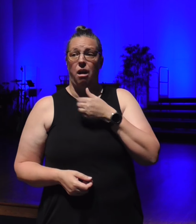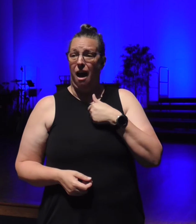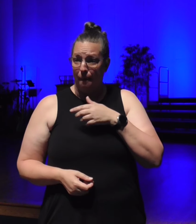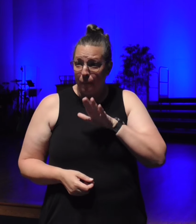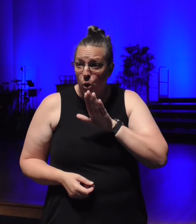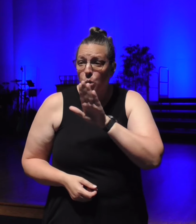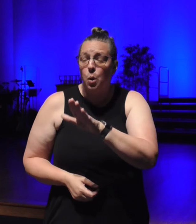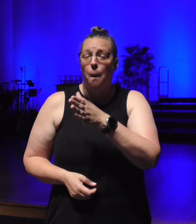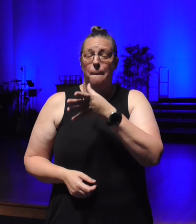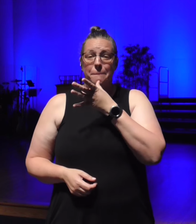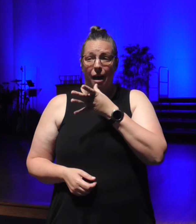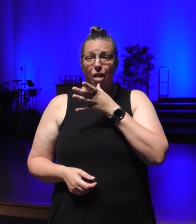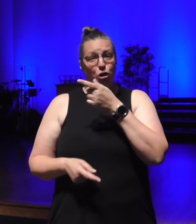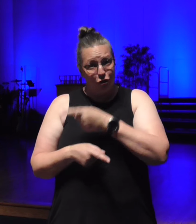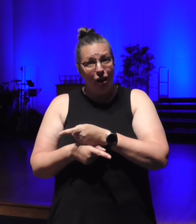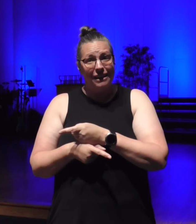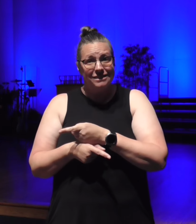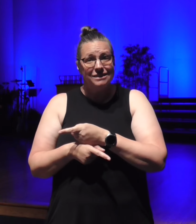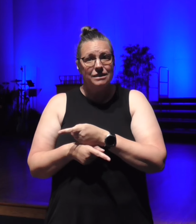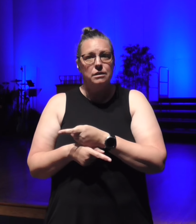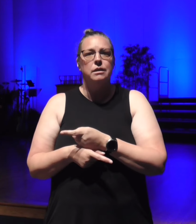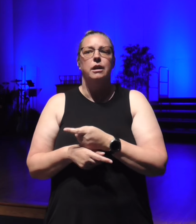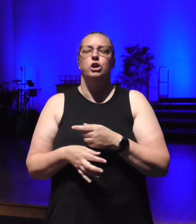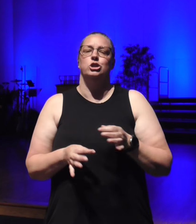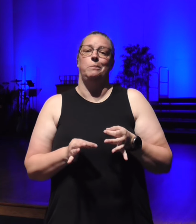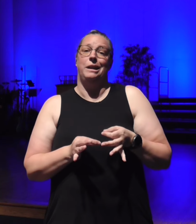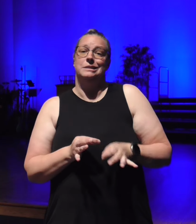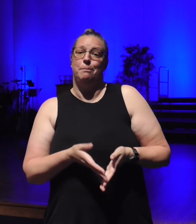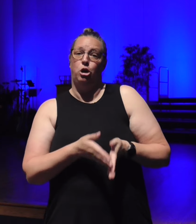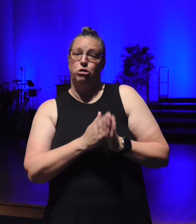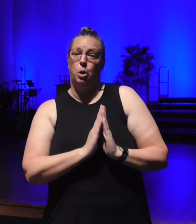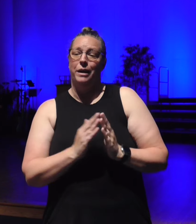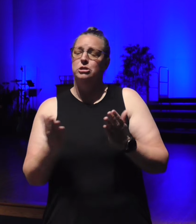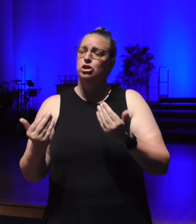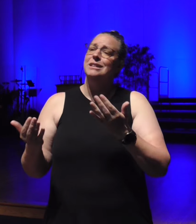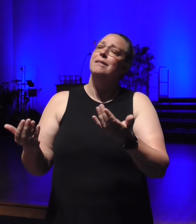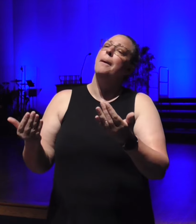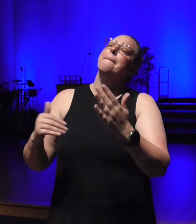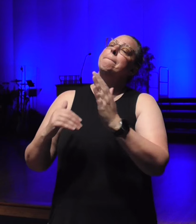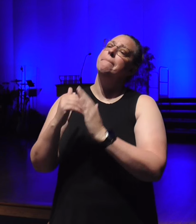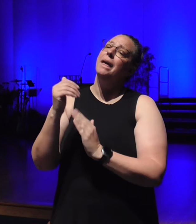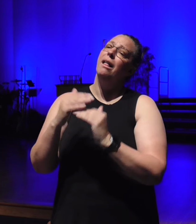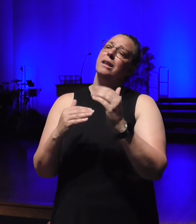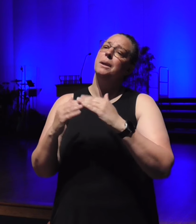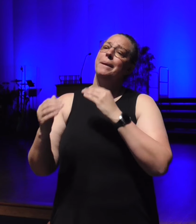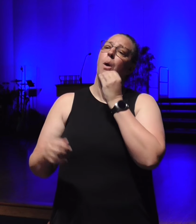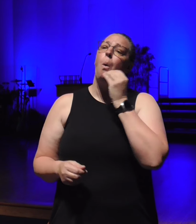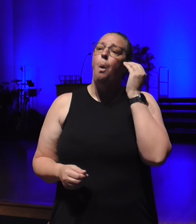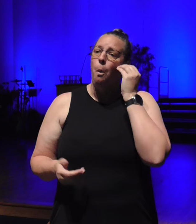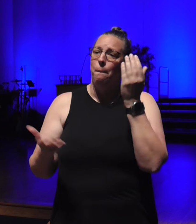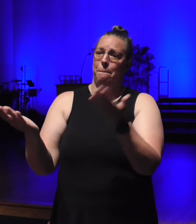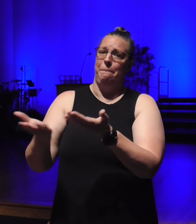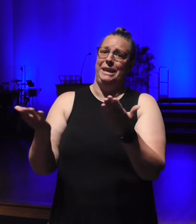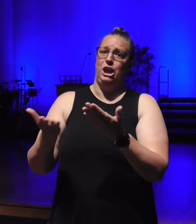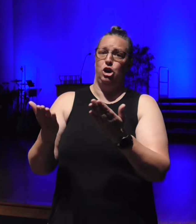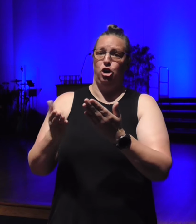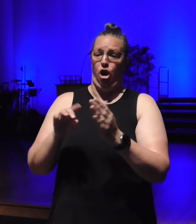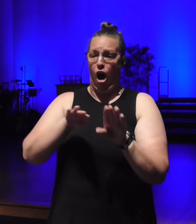mother?" And she made a simple request to him. She says, "Build me a home, a sanctuary here on this